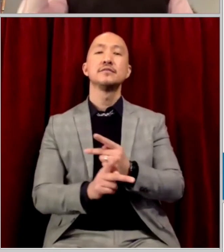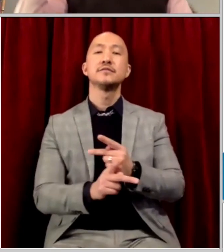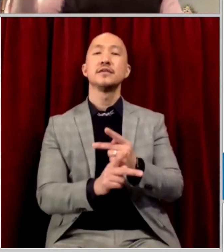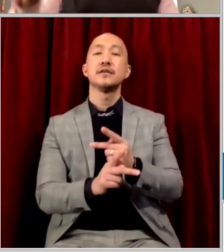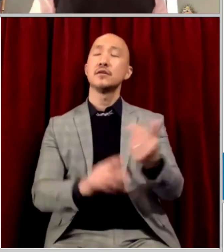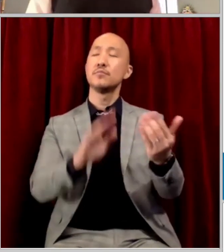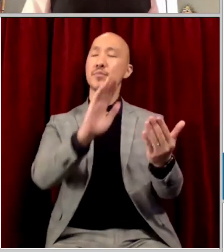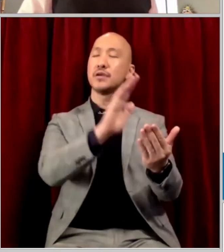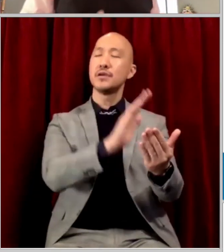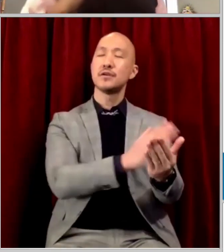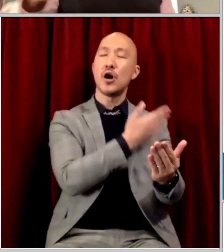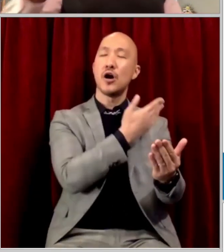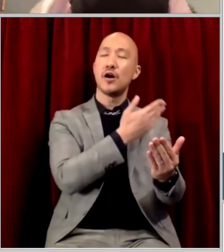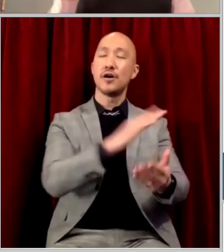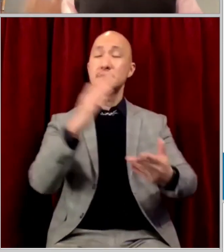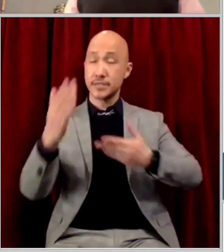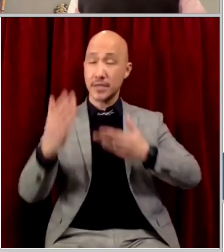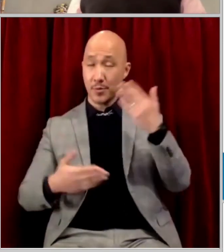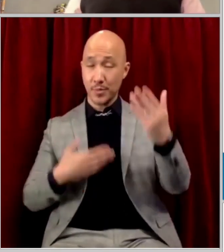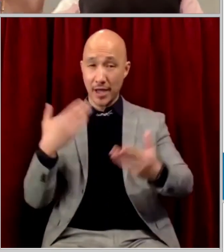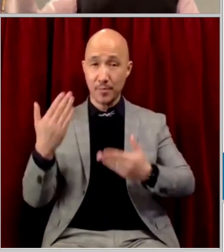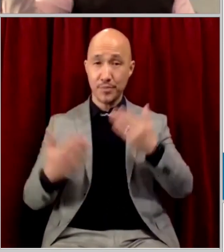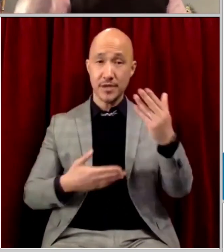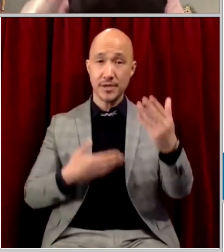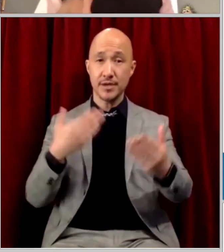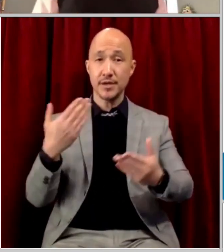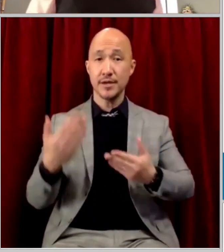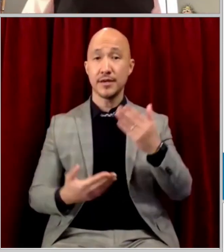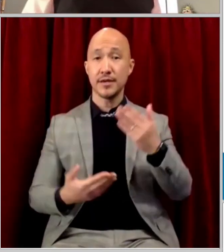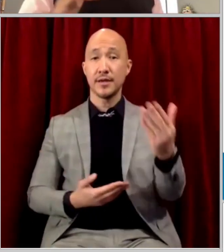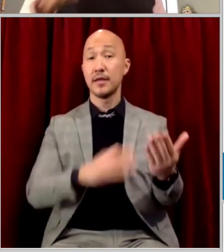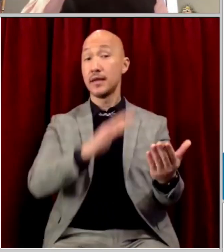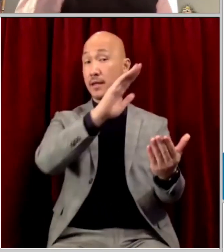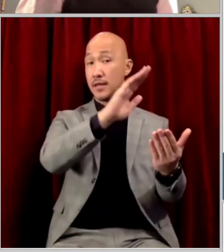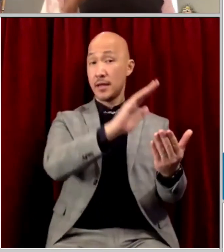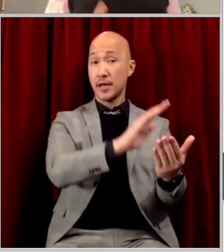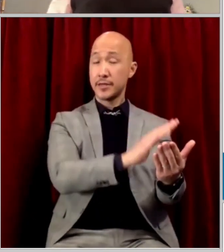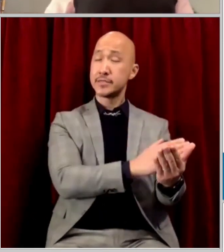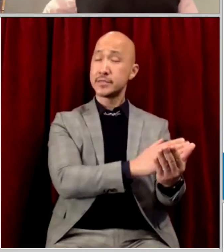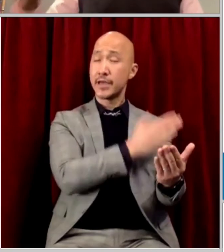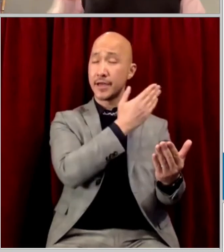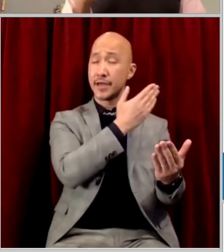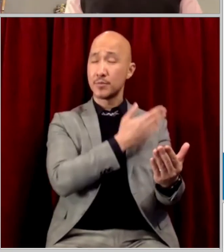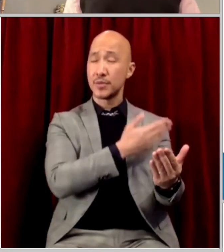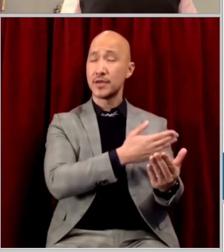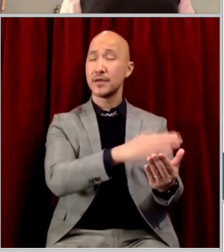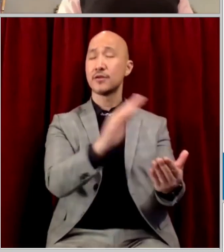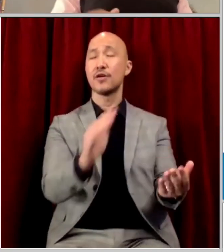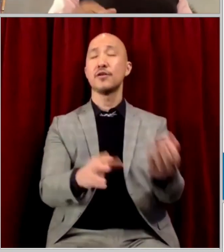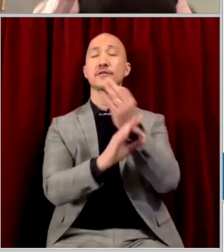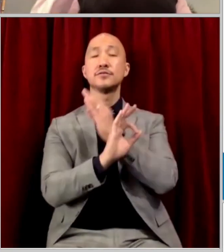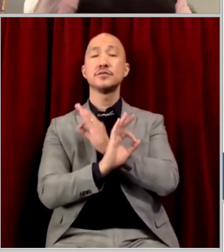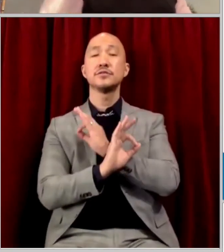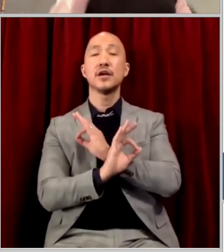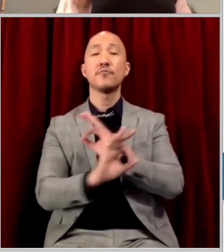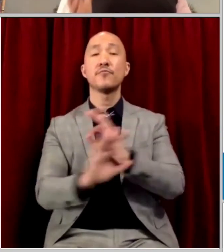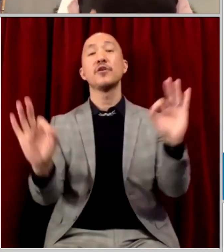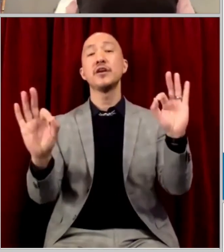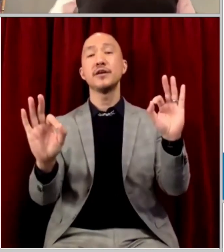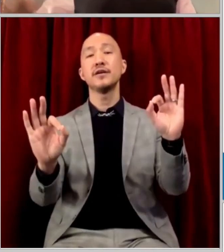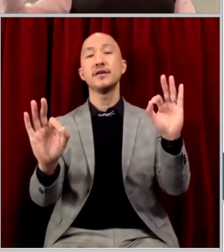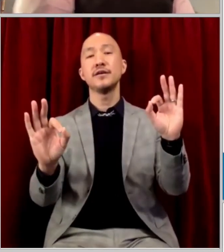I sing because I'm happy, I'm happy. I sing because